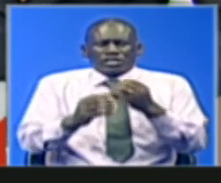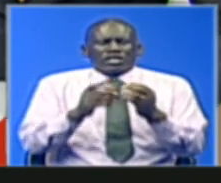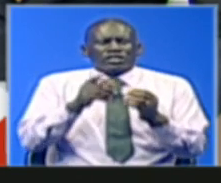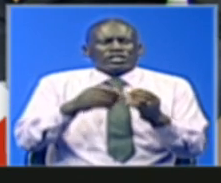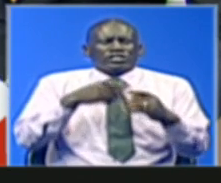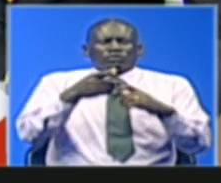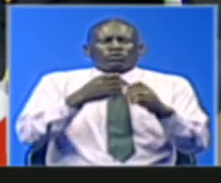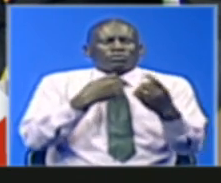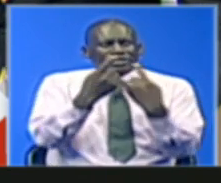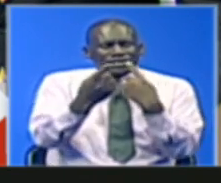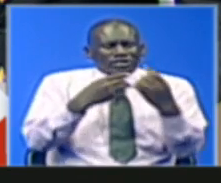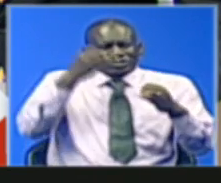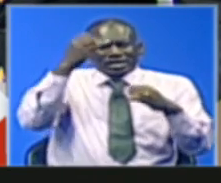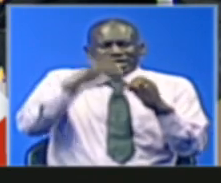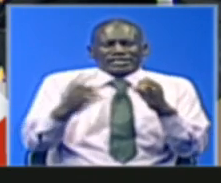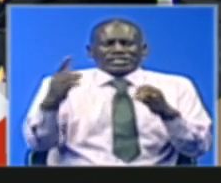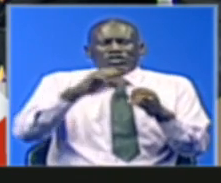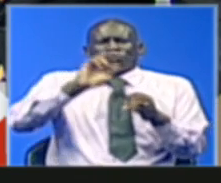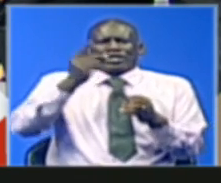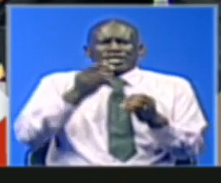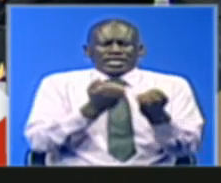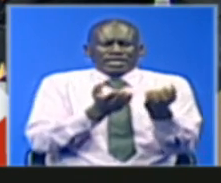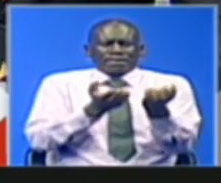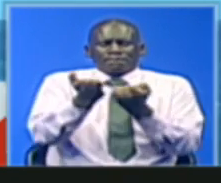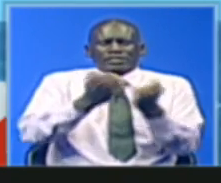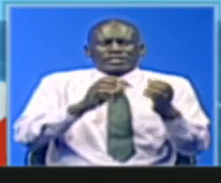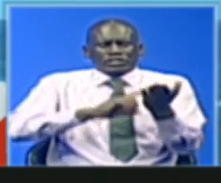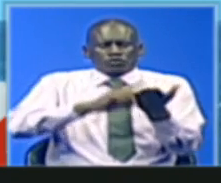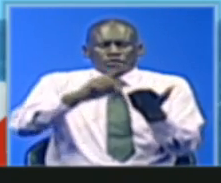emerged on the final day of Kenya's Trade Week.